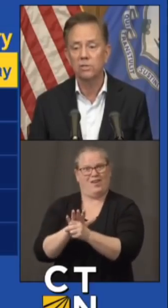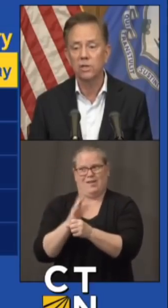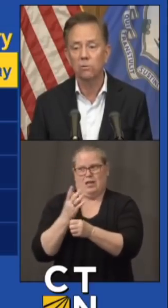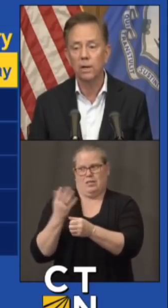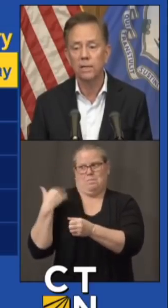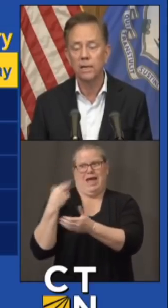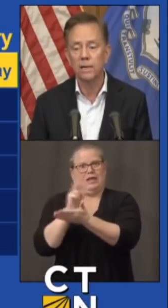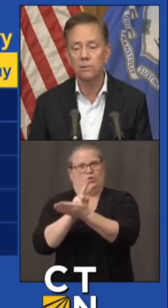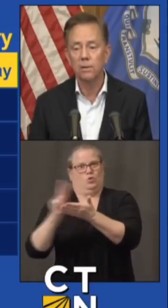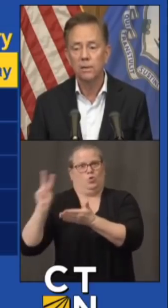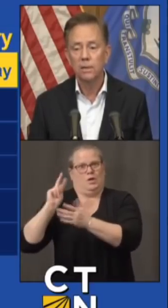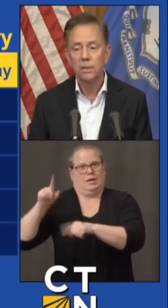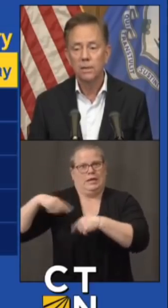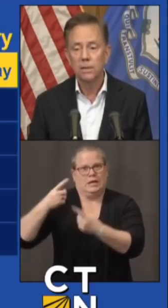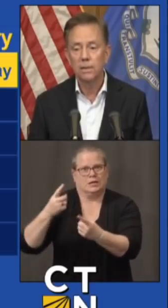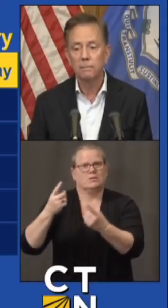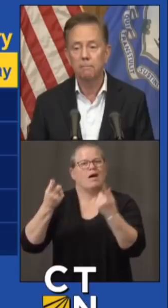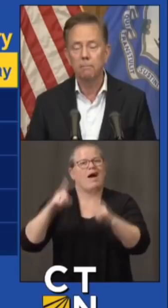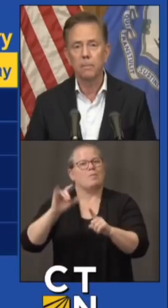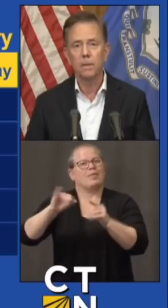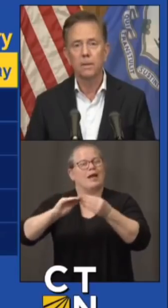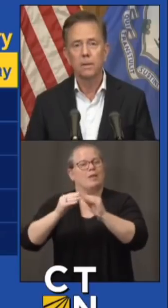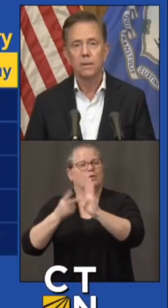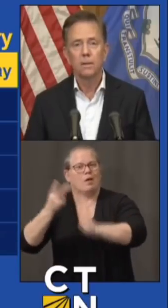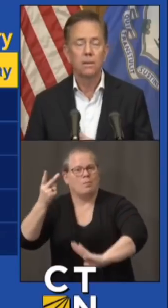617 you see right now.